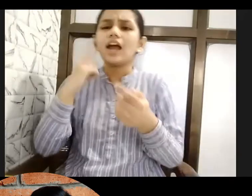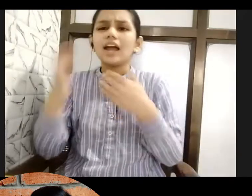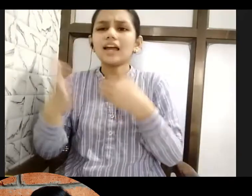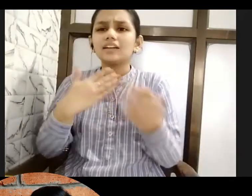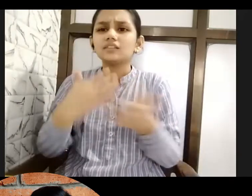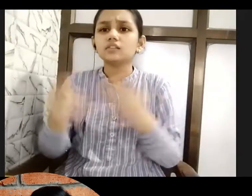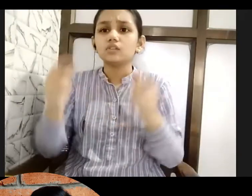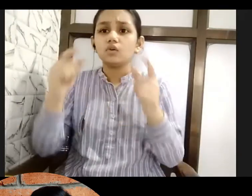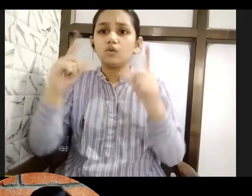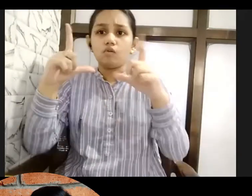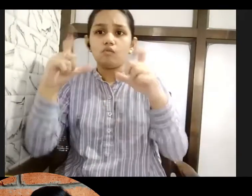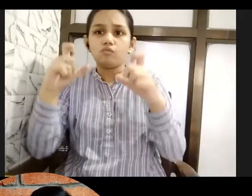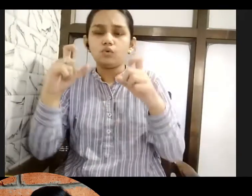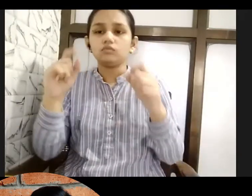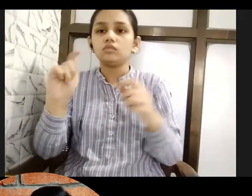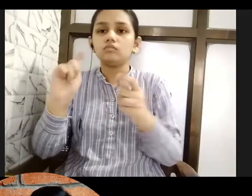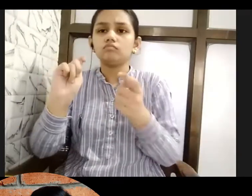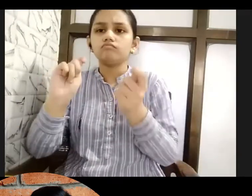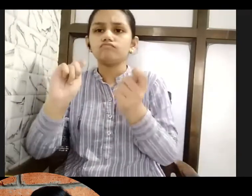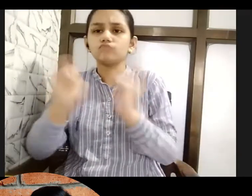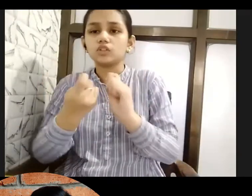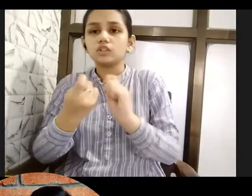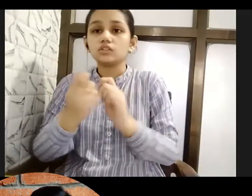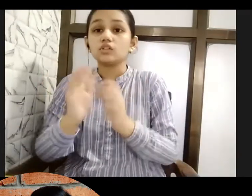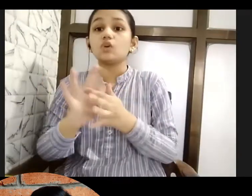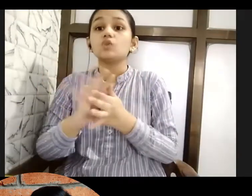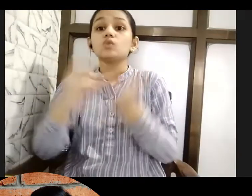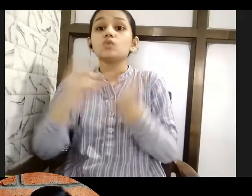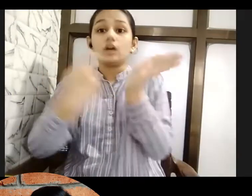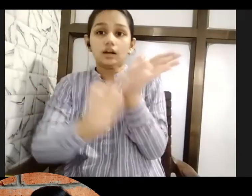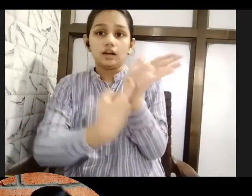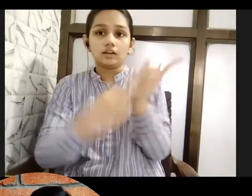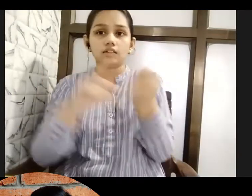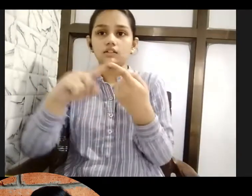have to click on replace.